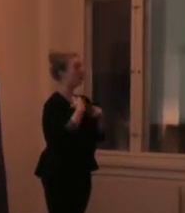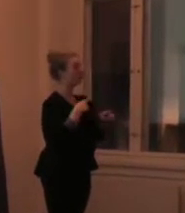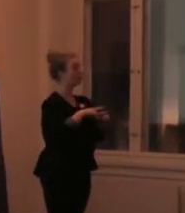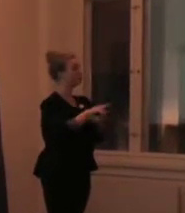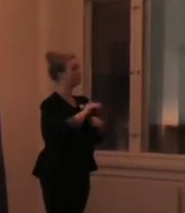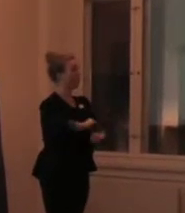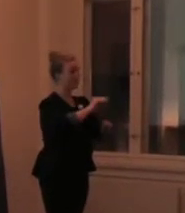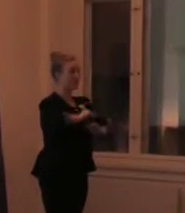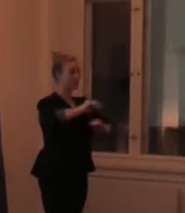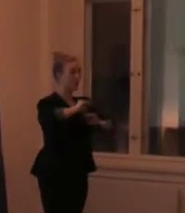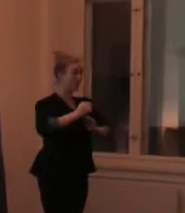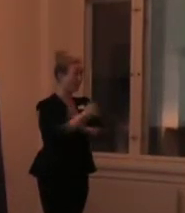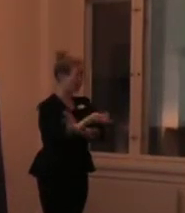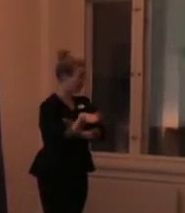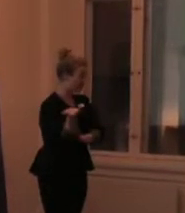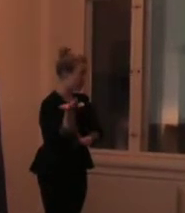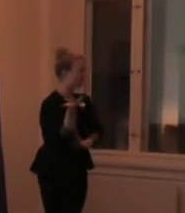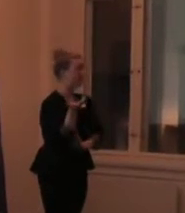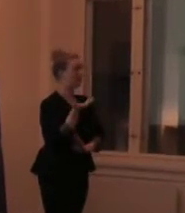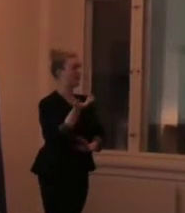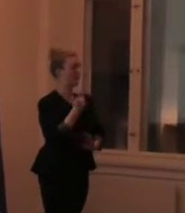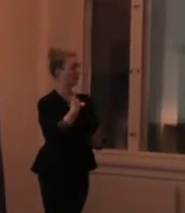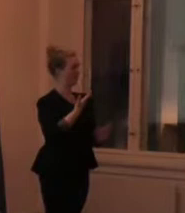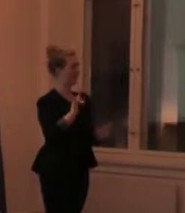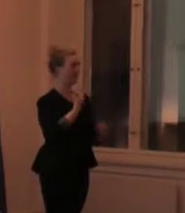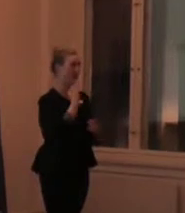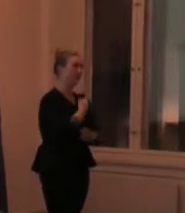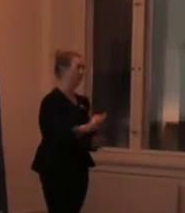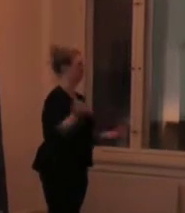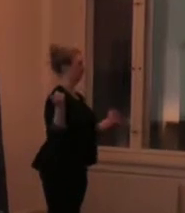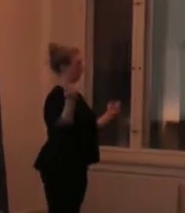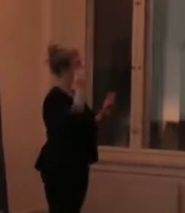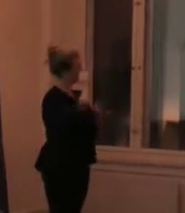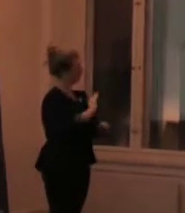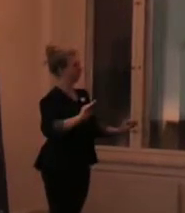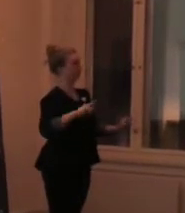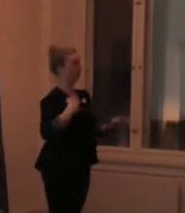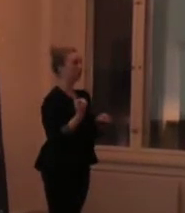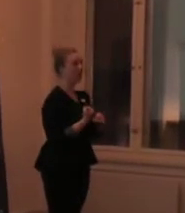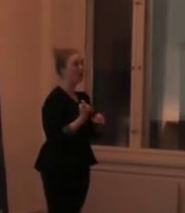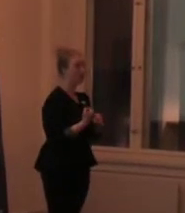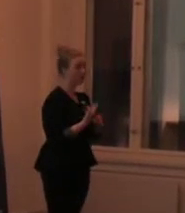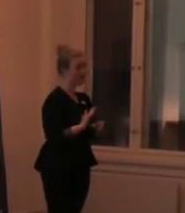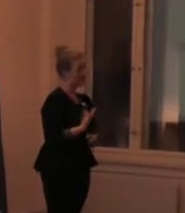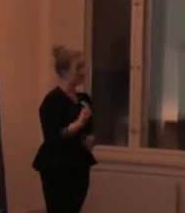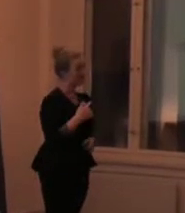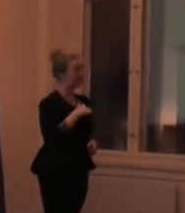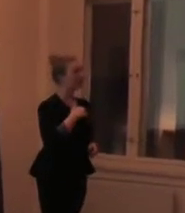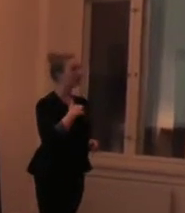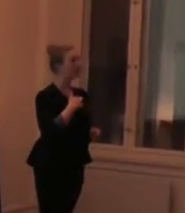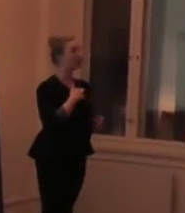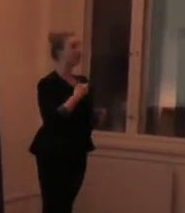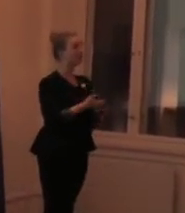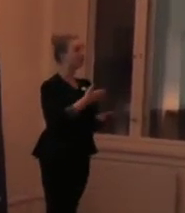a larger scale. We're very public about the work that we're doing. We already